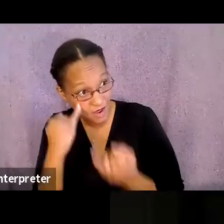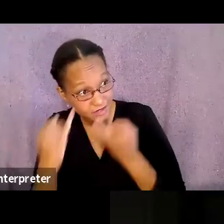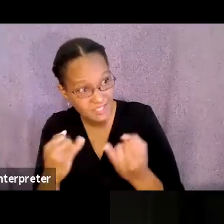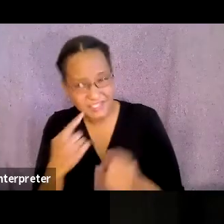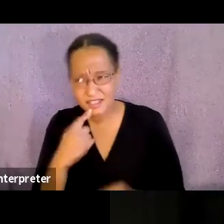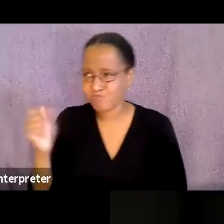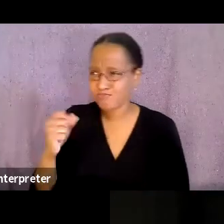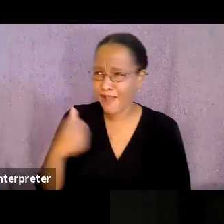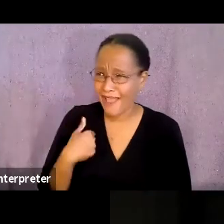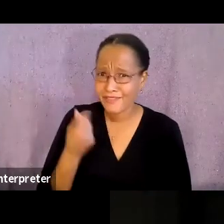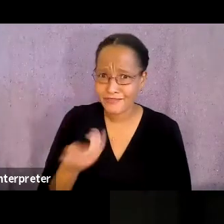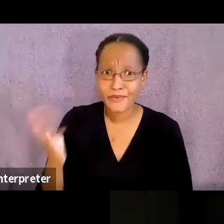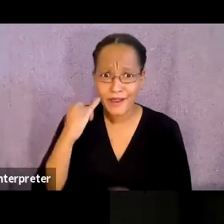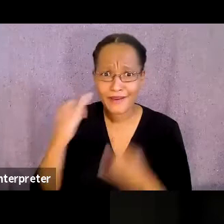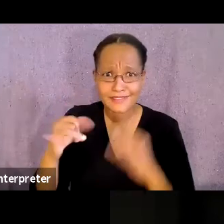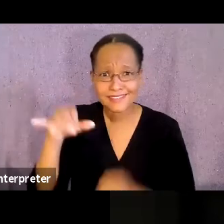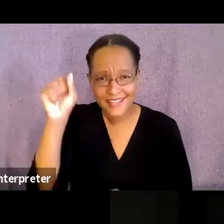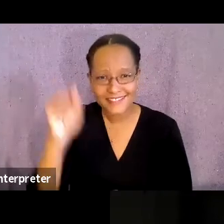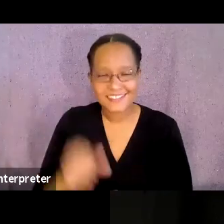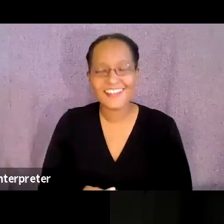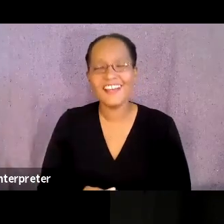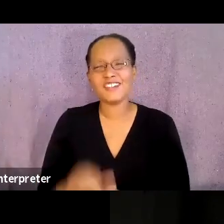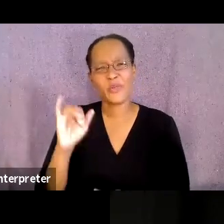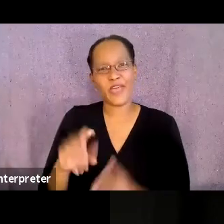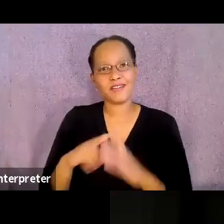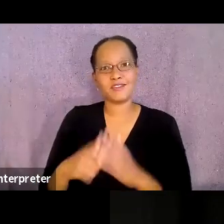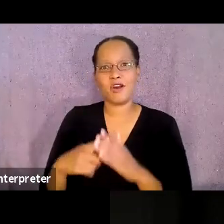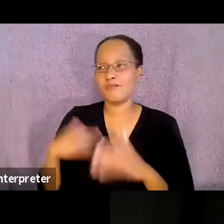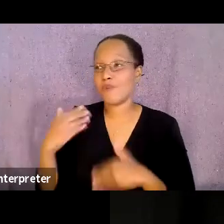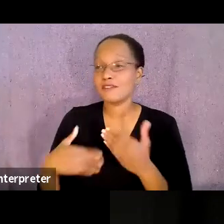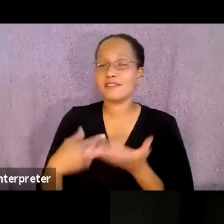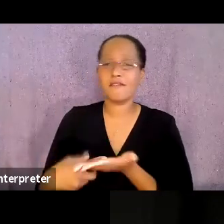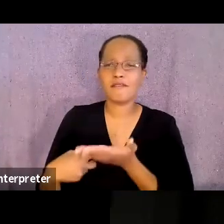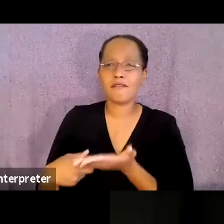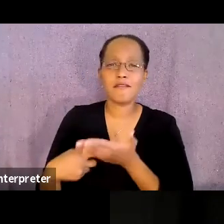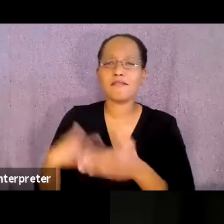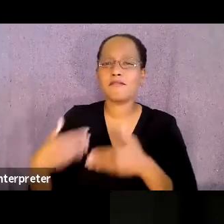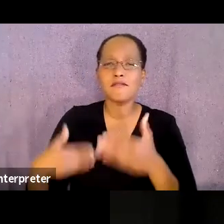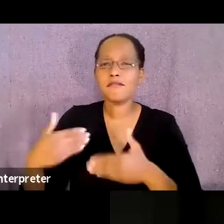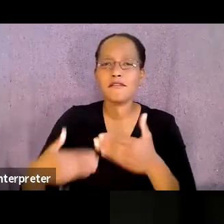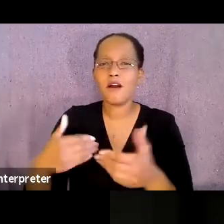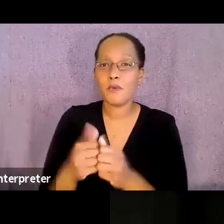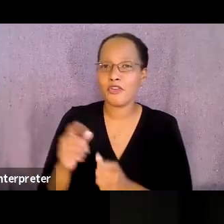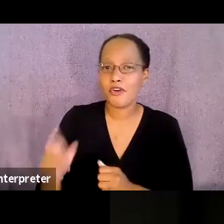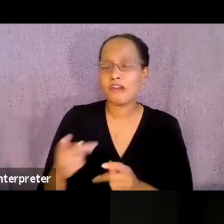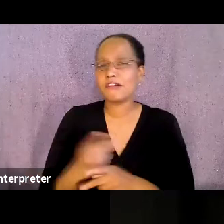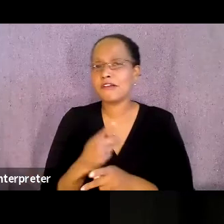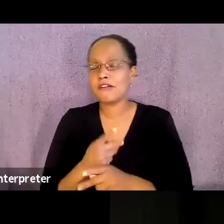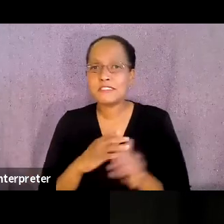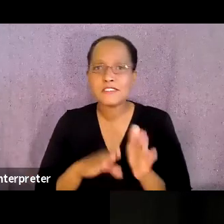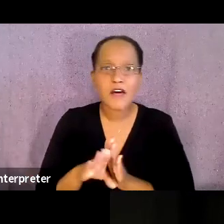ideas. And that just started the entire process of having conversations about it,